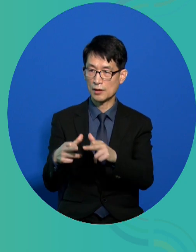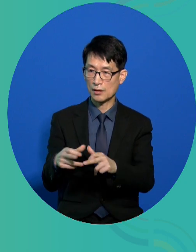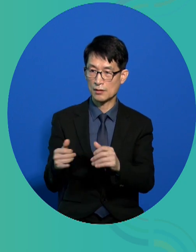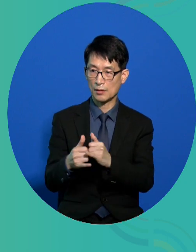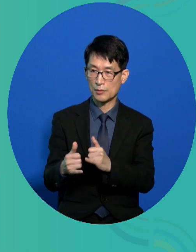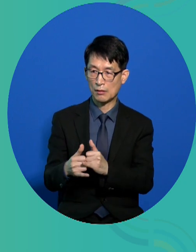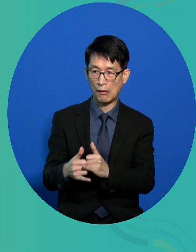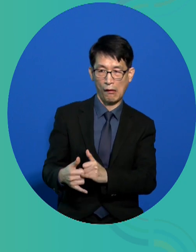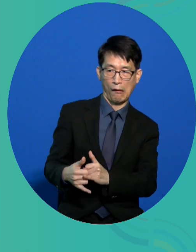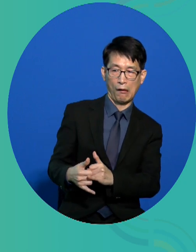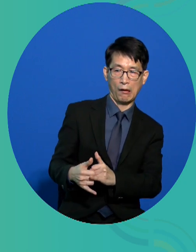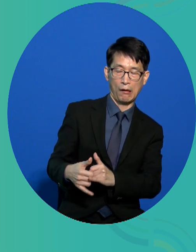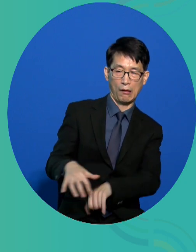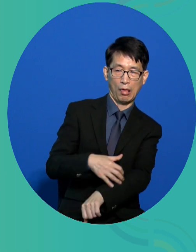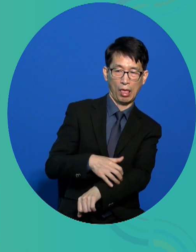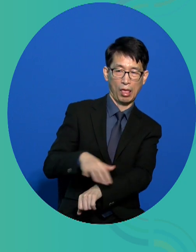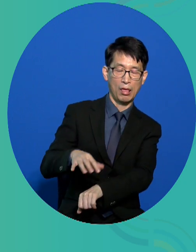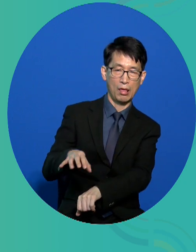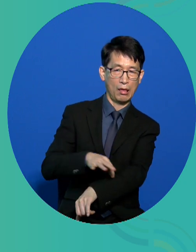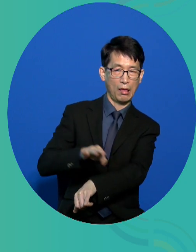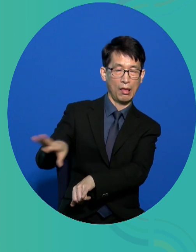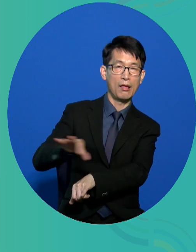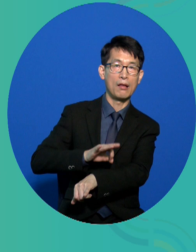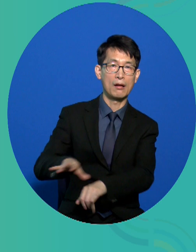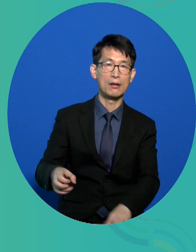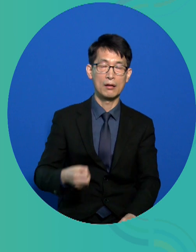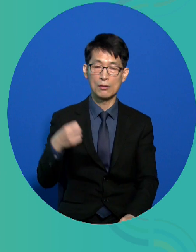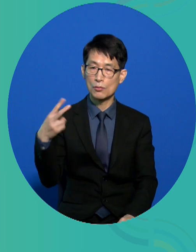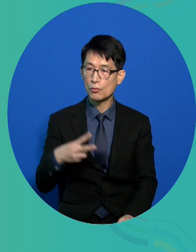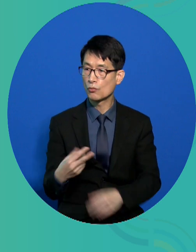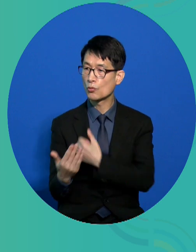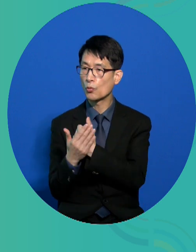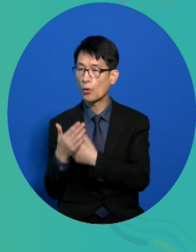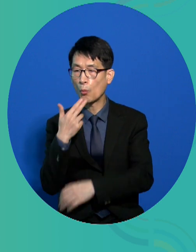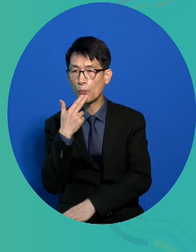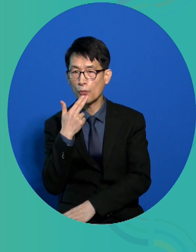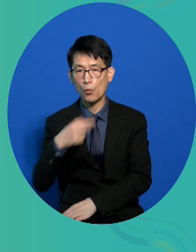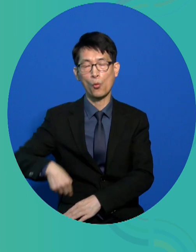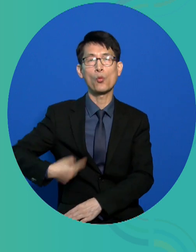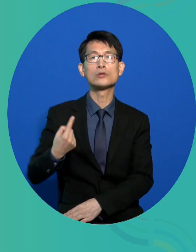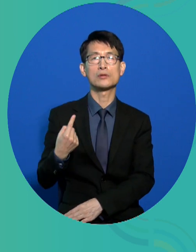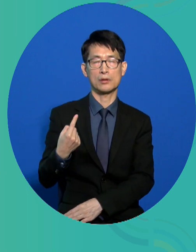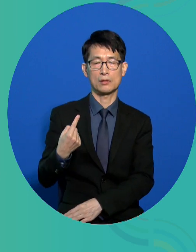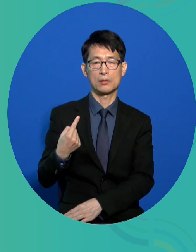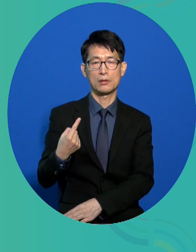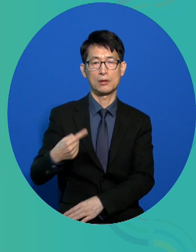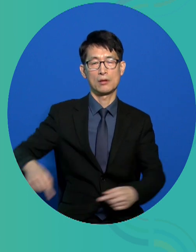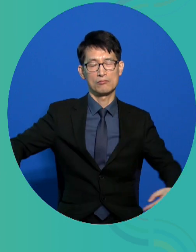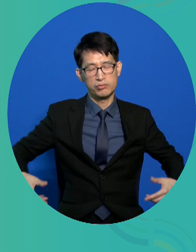and the single household disability